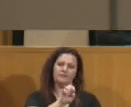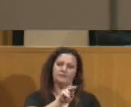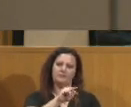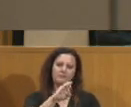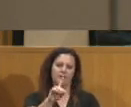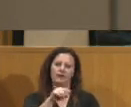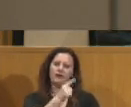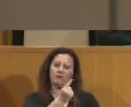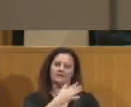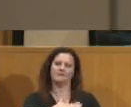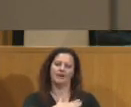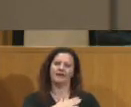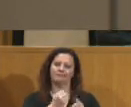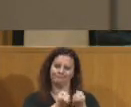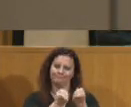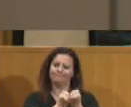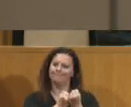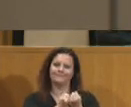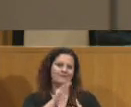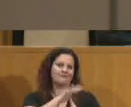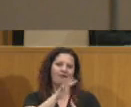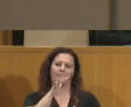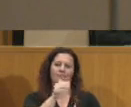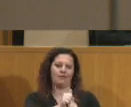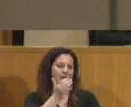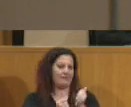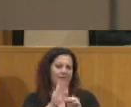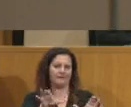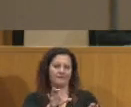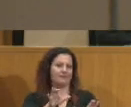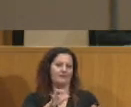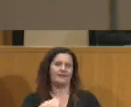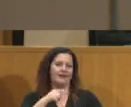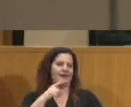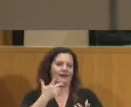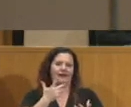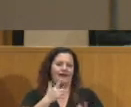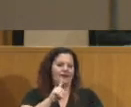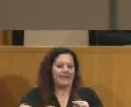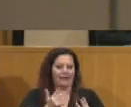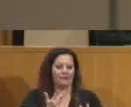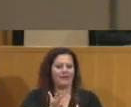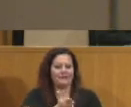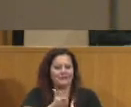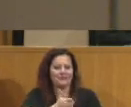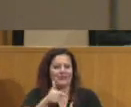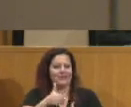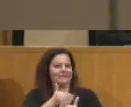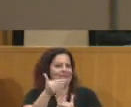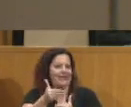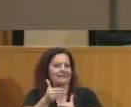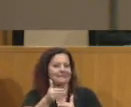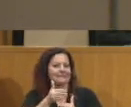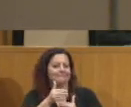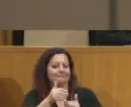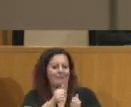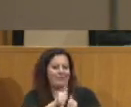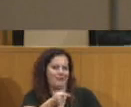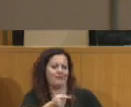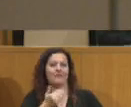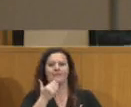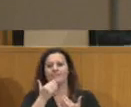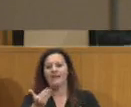2 years. It's truly an honor, and I am so grateful for it. All right. And now,